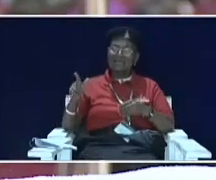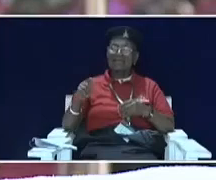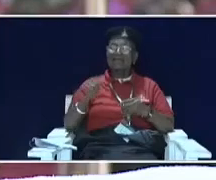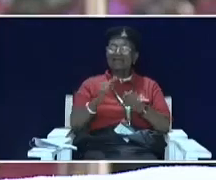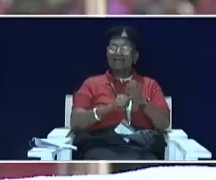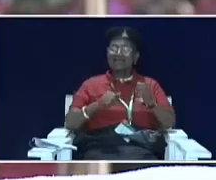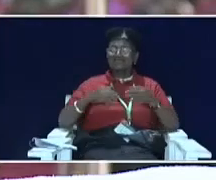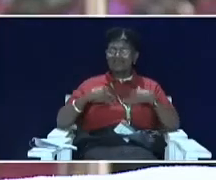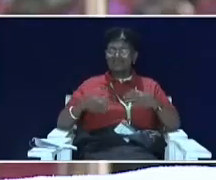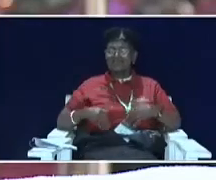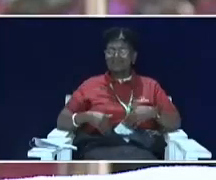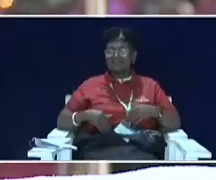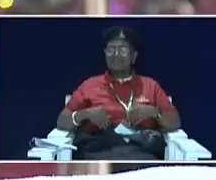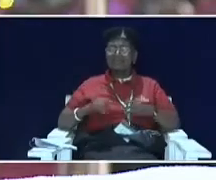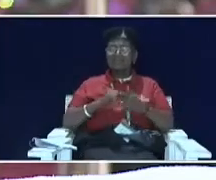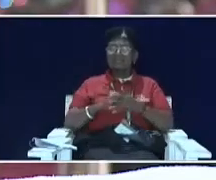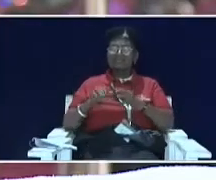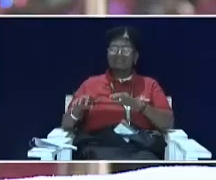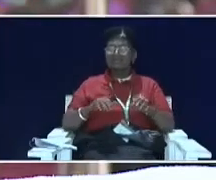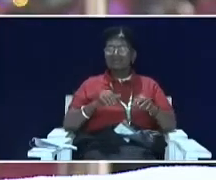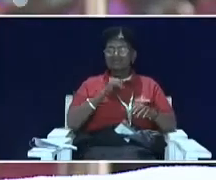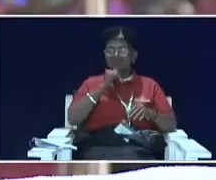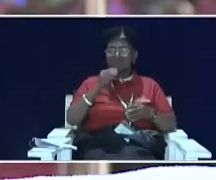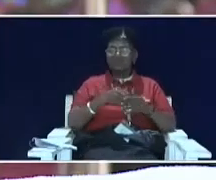It doesn't matter who you are now.